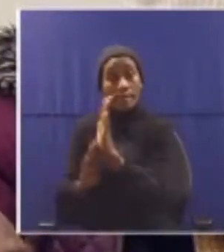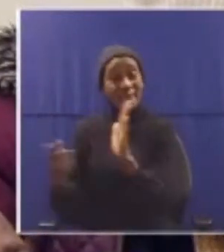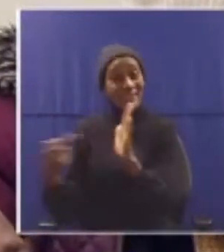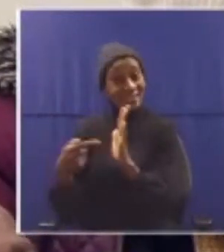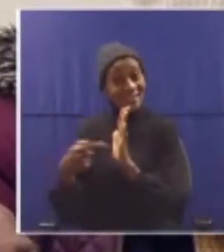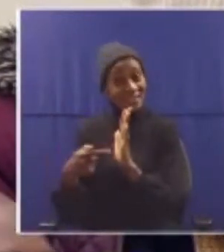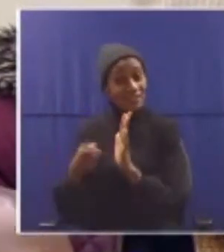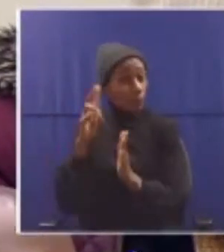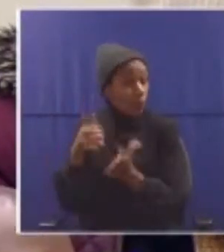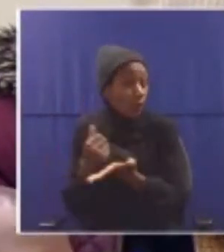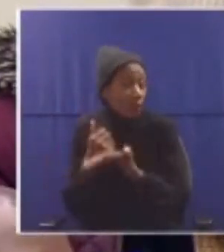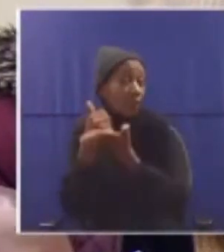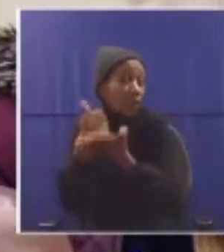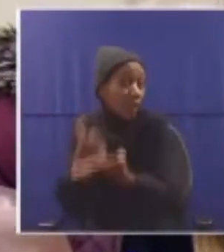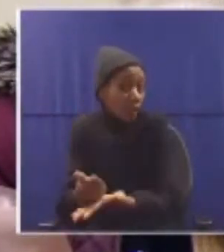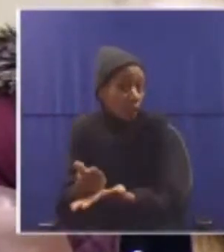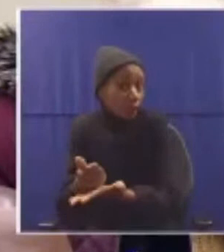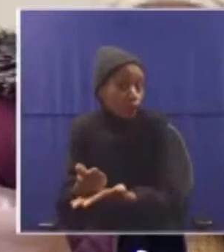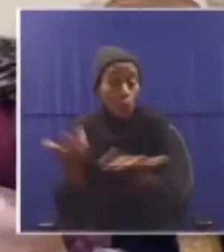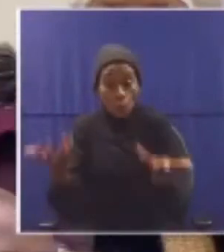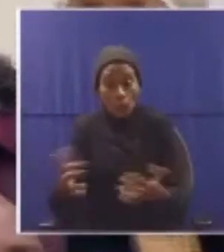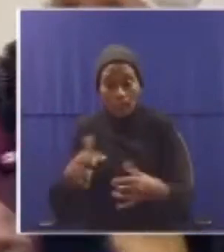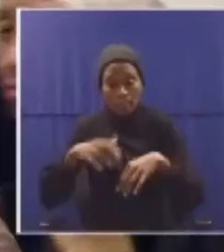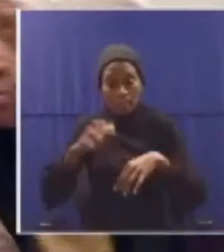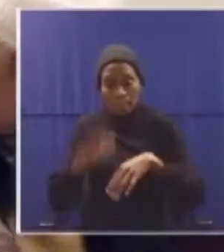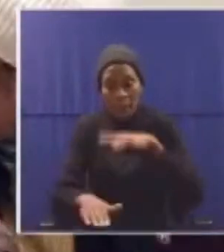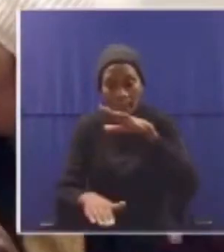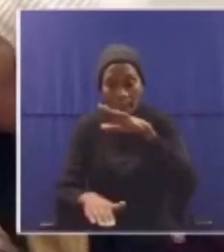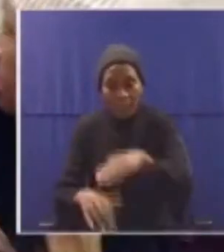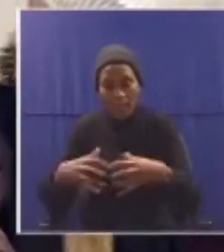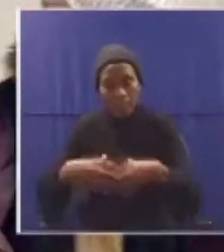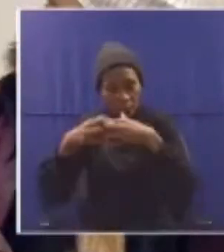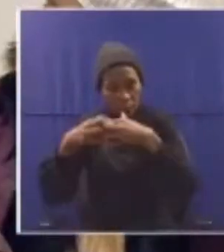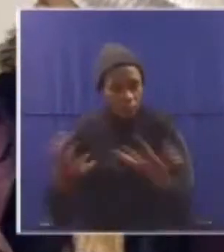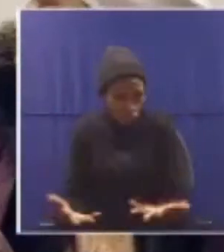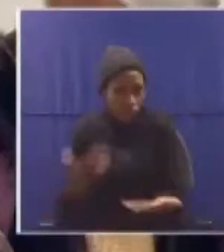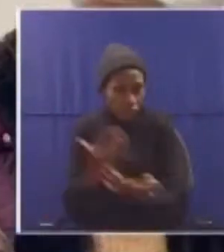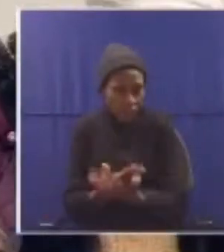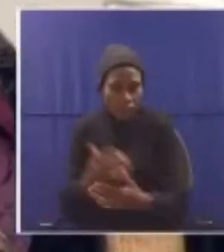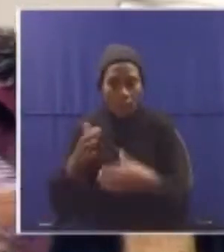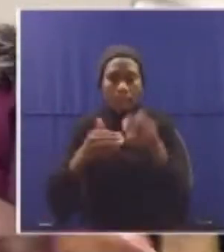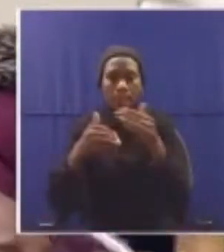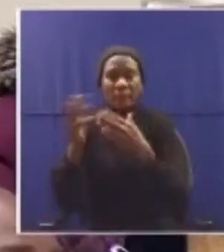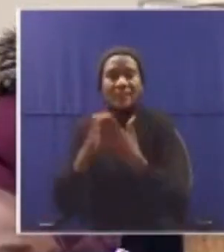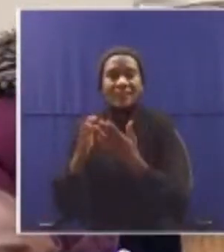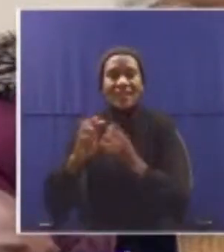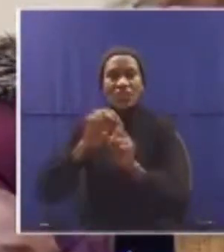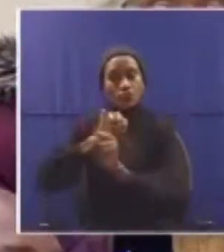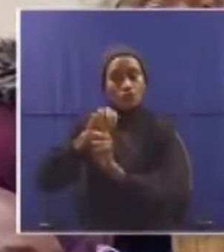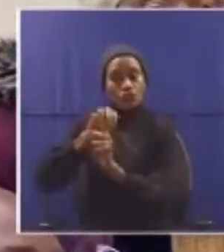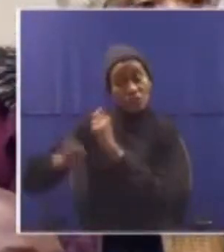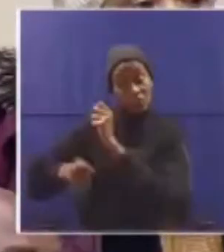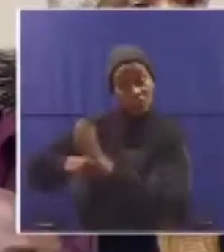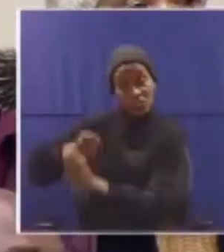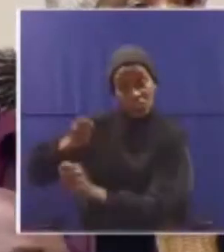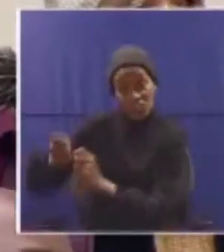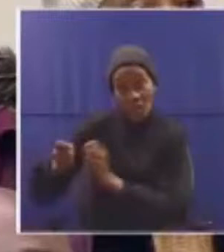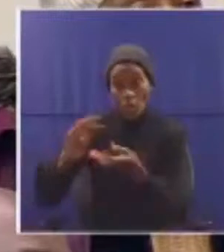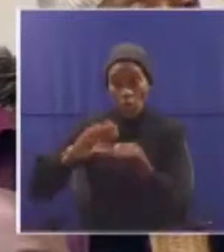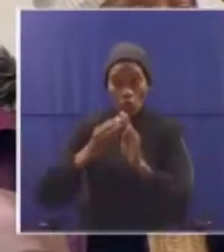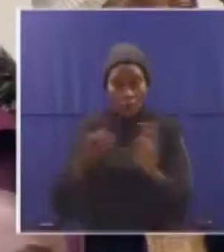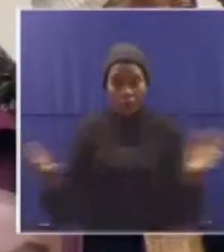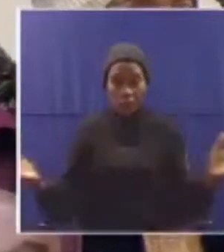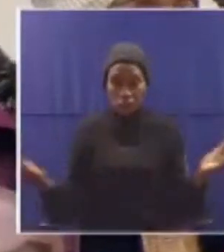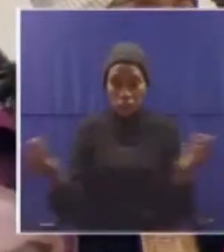will contribute to enhance measures to build a cohesive traditional communities and family units